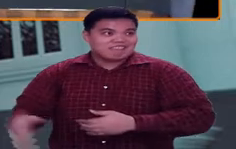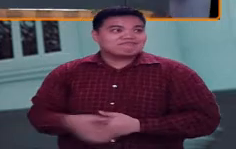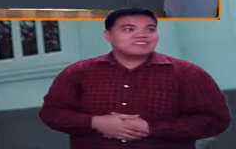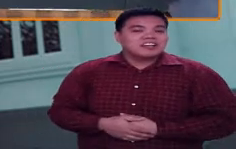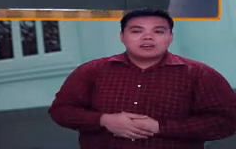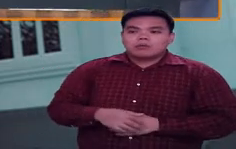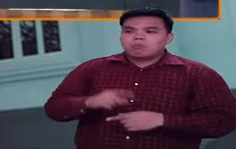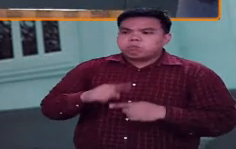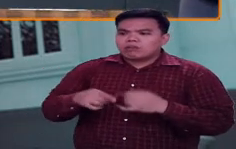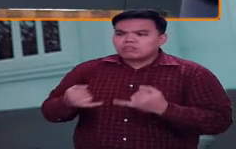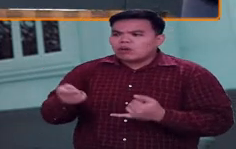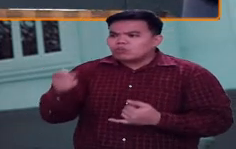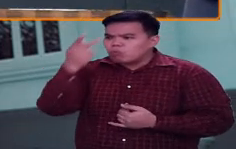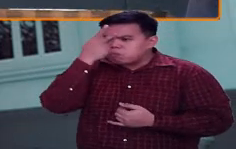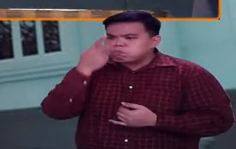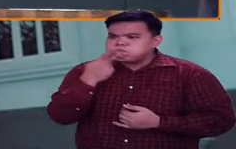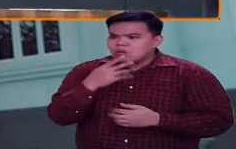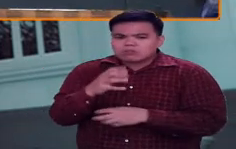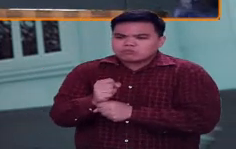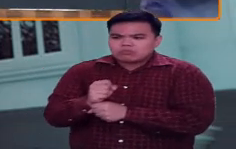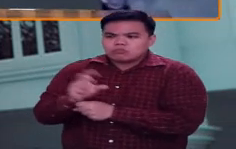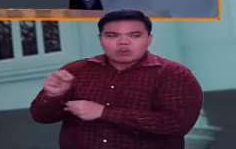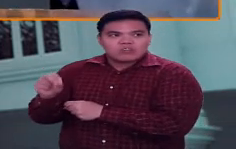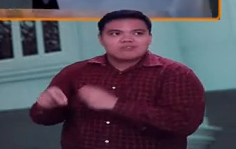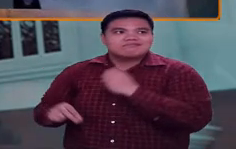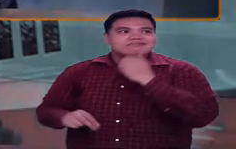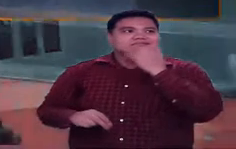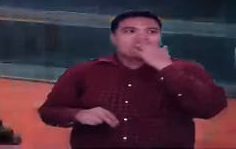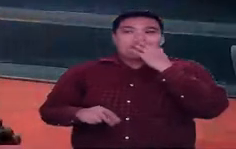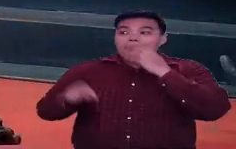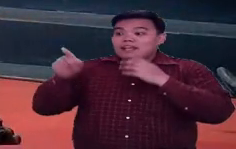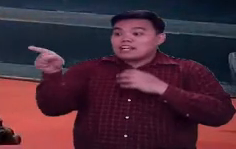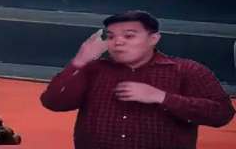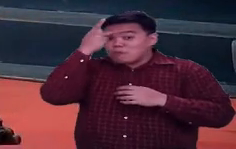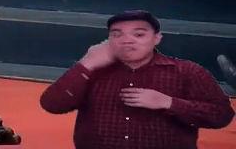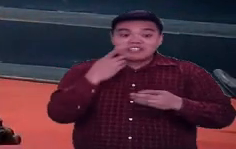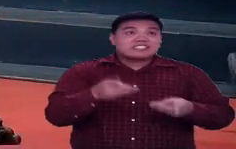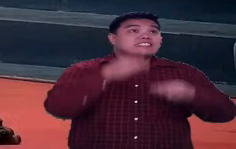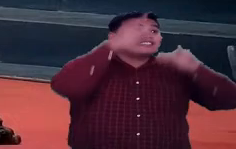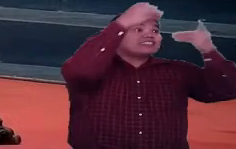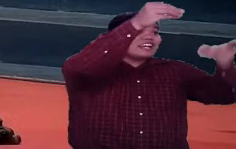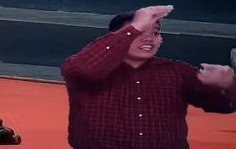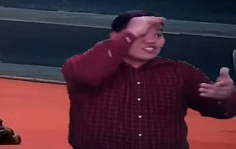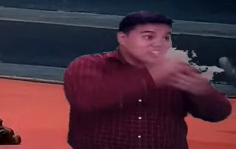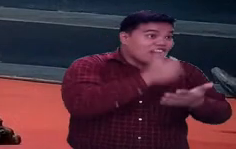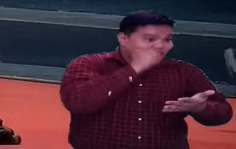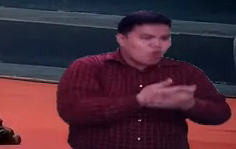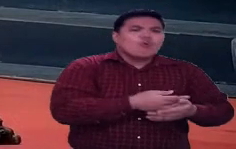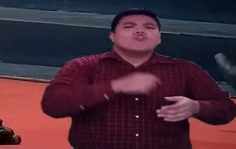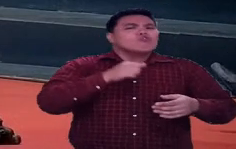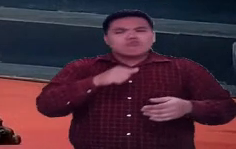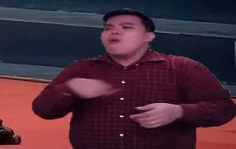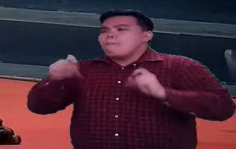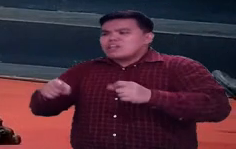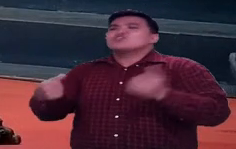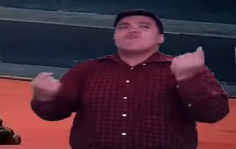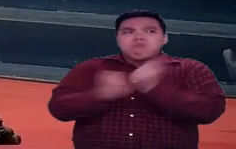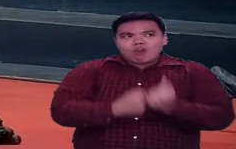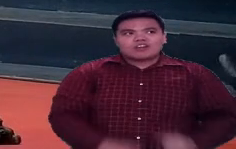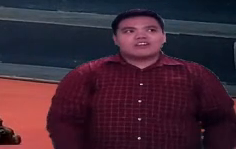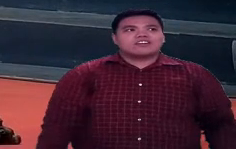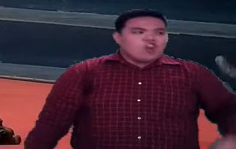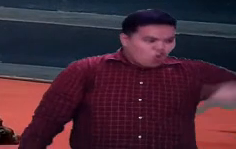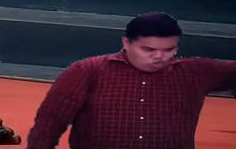them back from God? Oh, don't do that. Don't do that. Pray and give